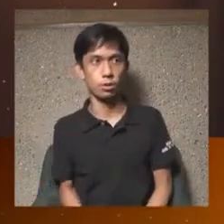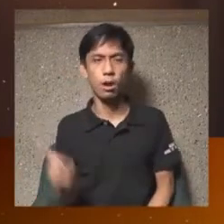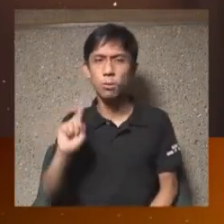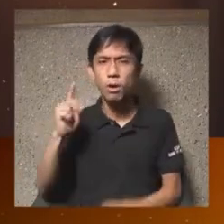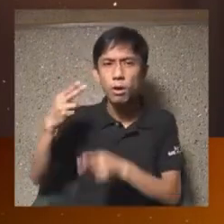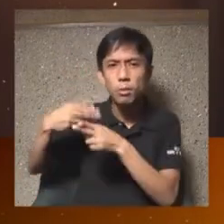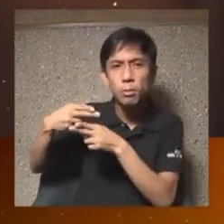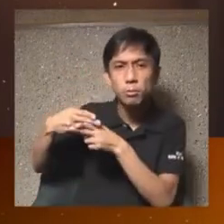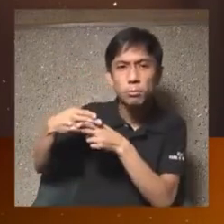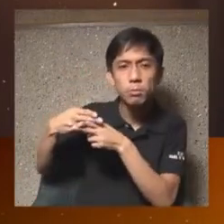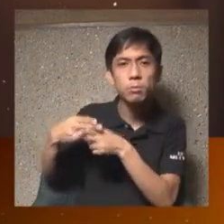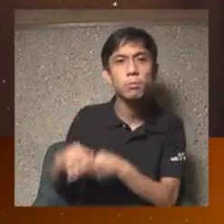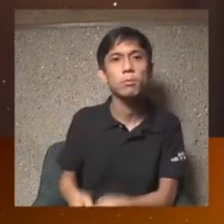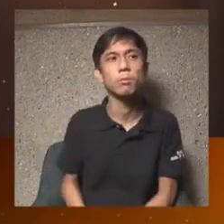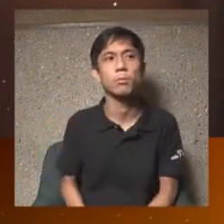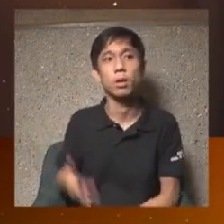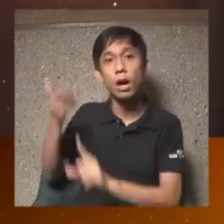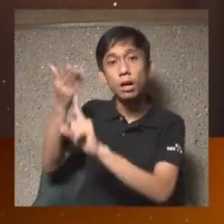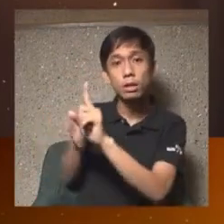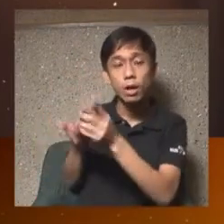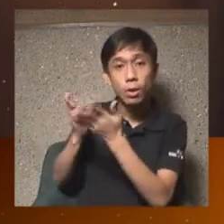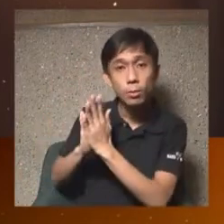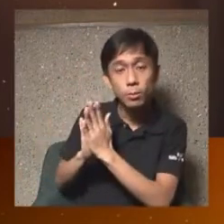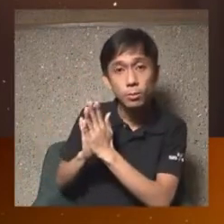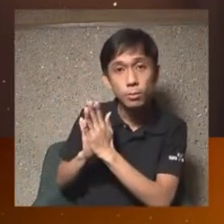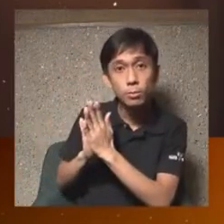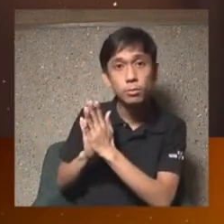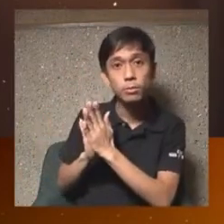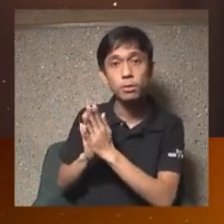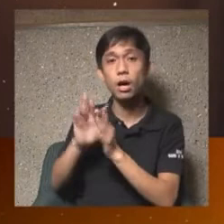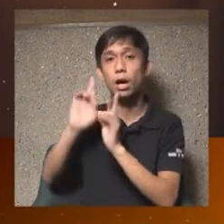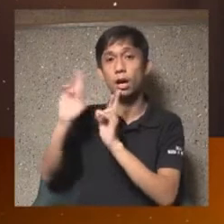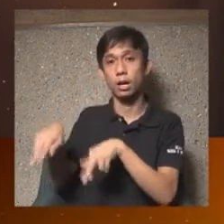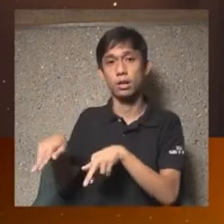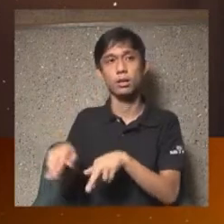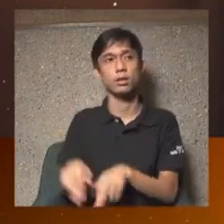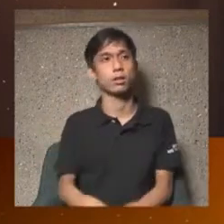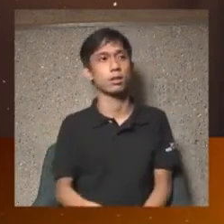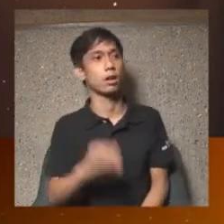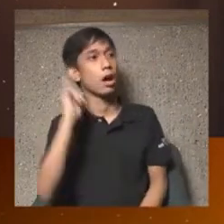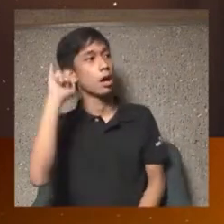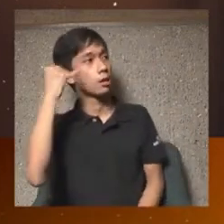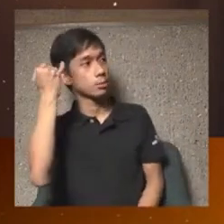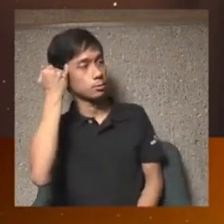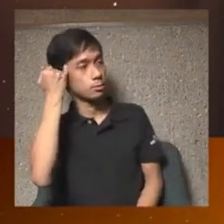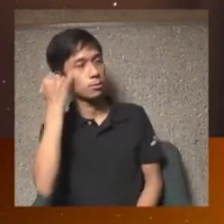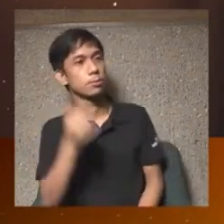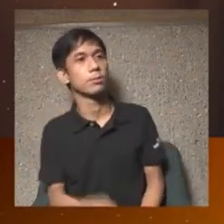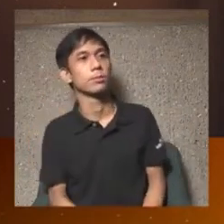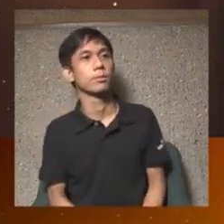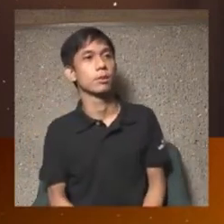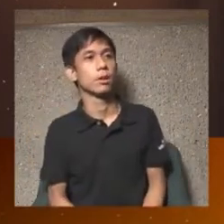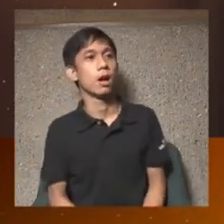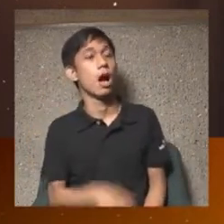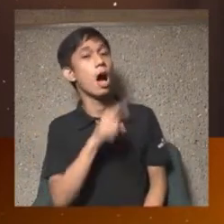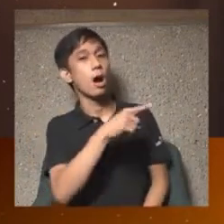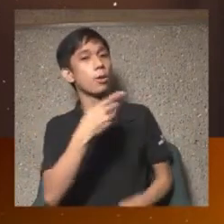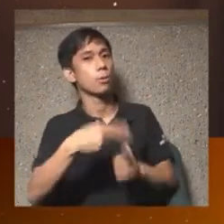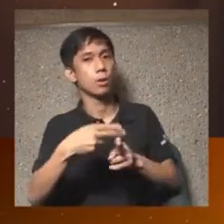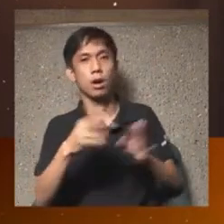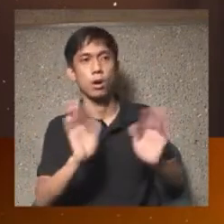replied, Jacob. Here it is. Your name will no longer be Jacob, the man told